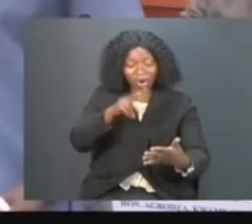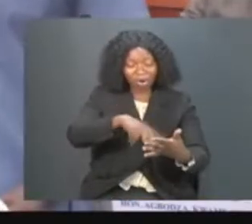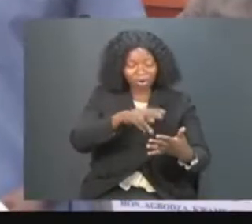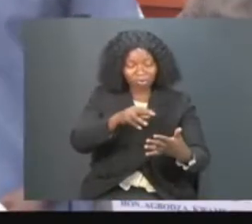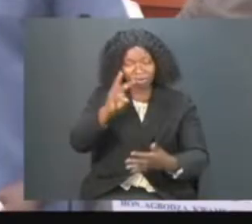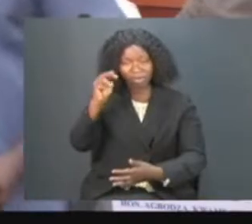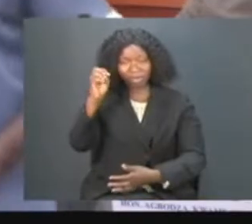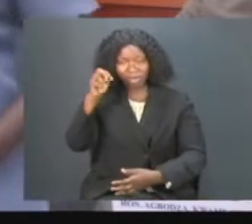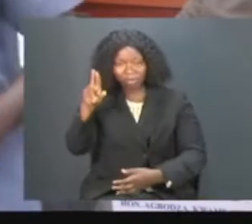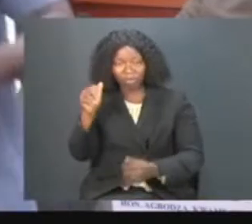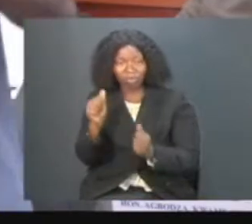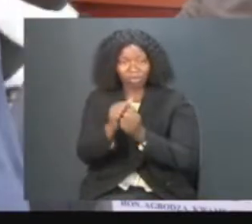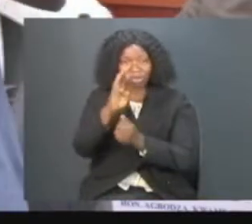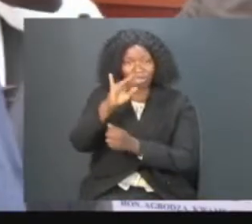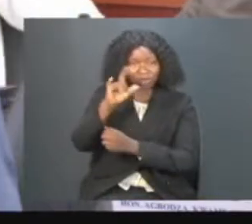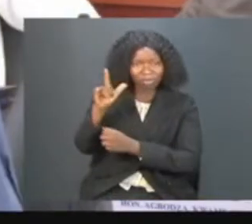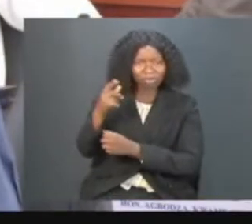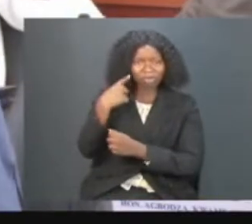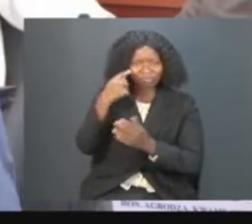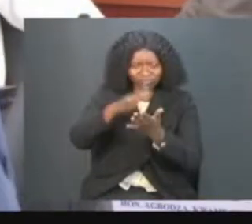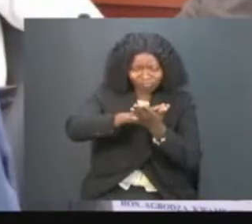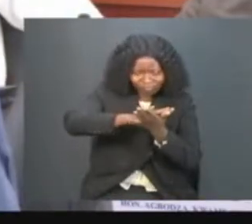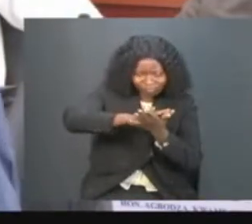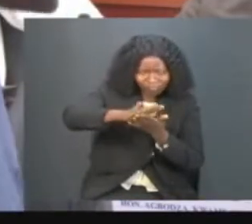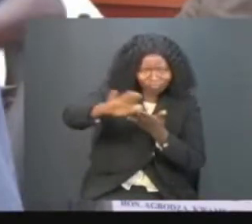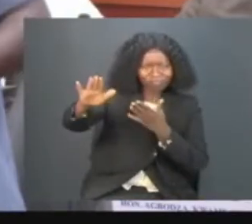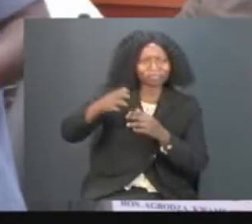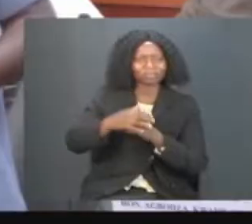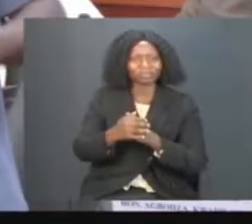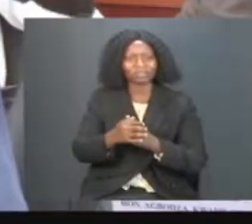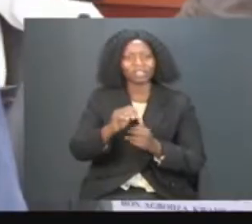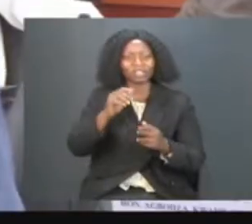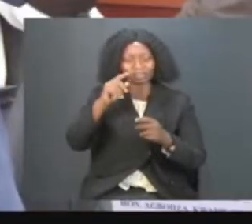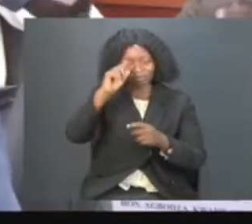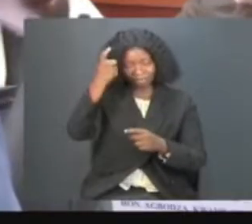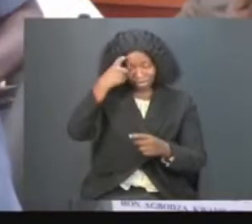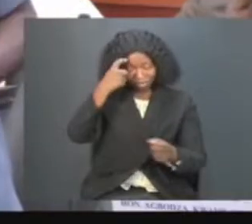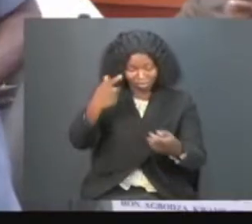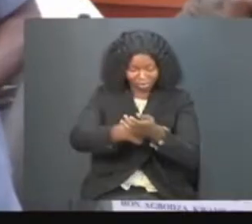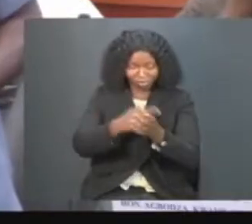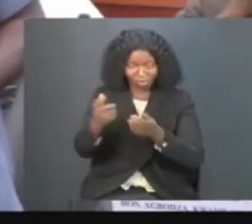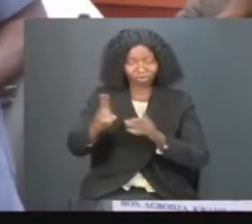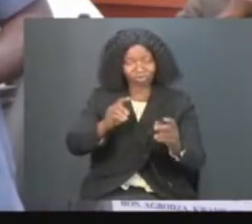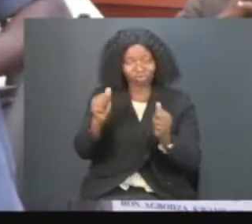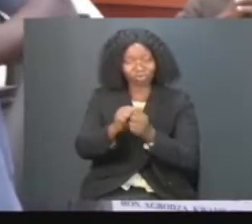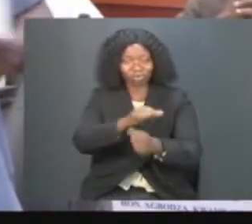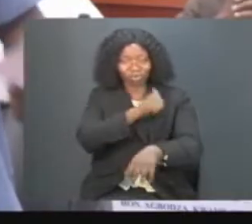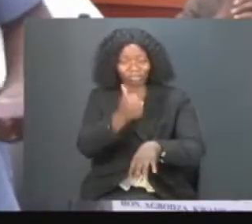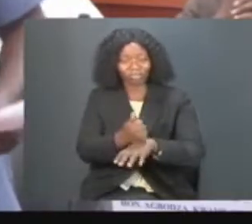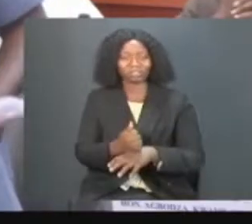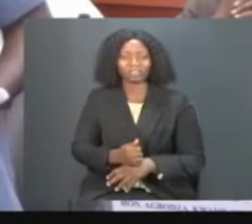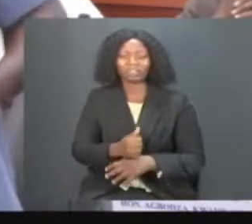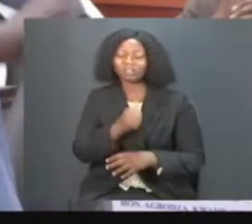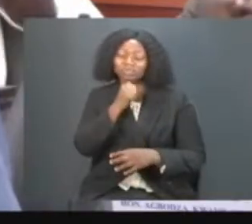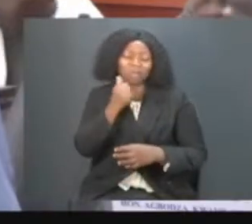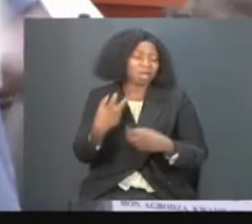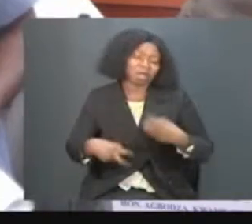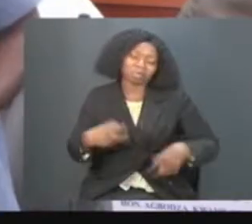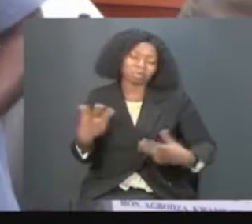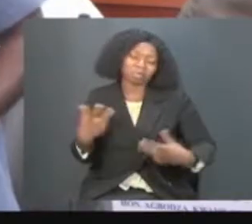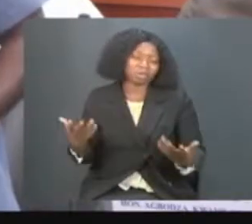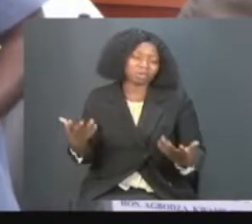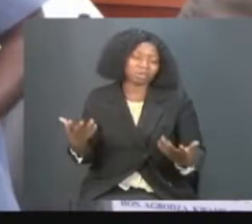with the bill, they would have been clear what Cabinet and the government of Ghana wants to do with this authority. And it is not our fault that you don't